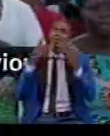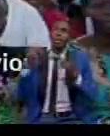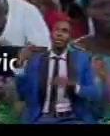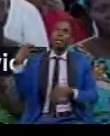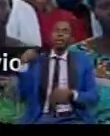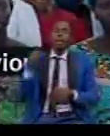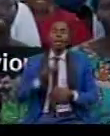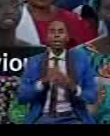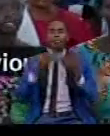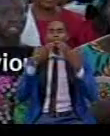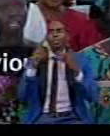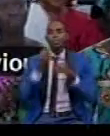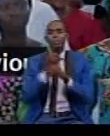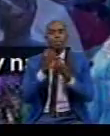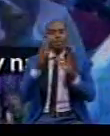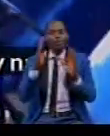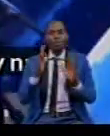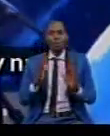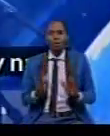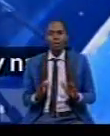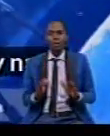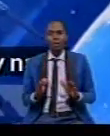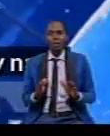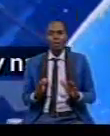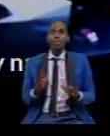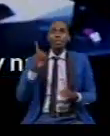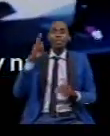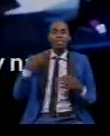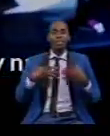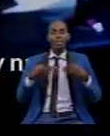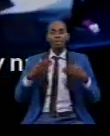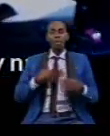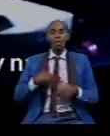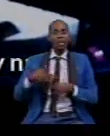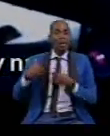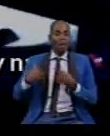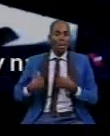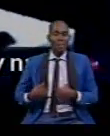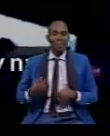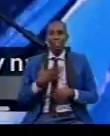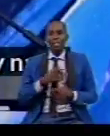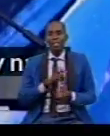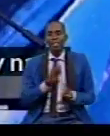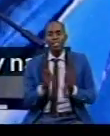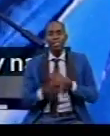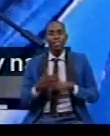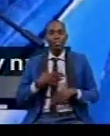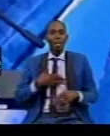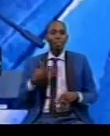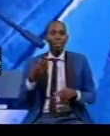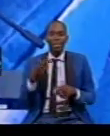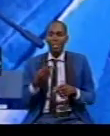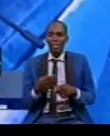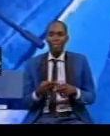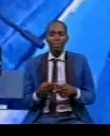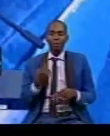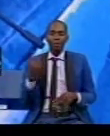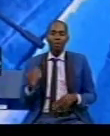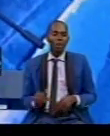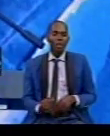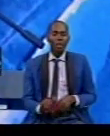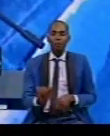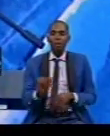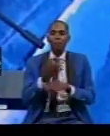the toe, any part, every part of the body, we pray, Lord, that